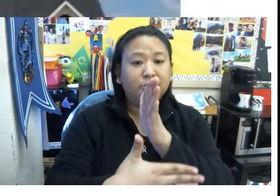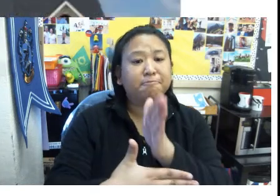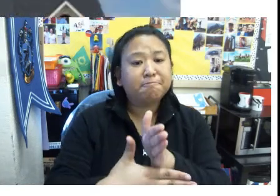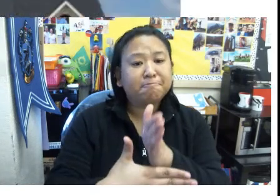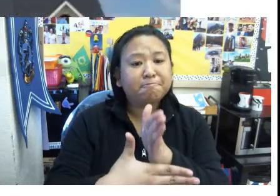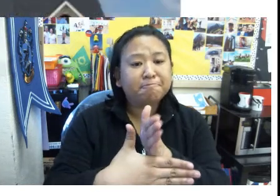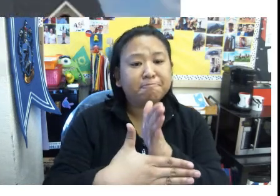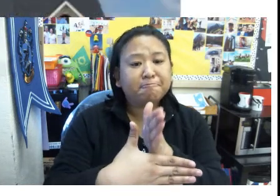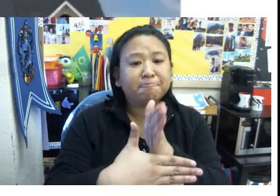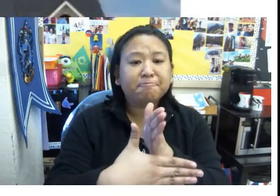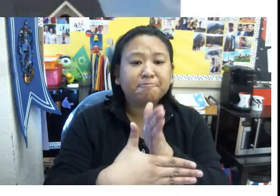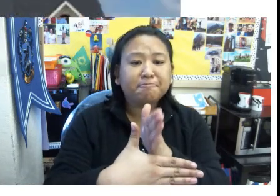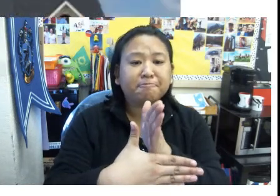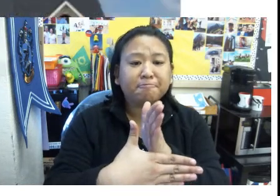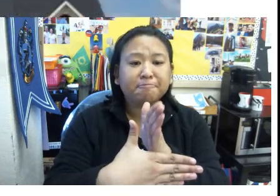Average.